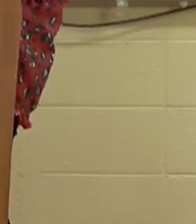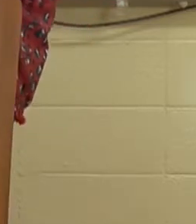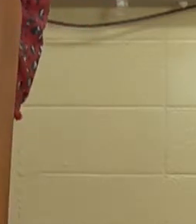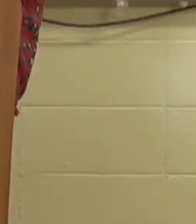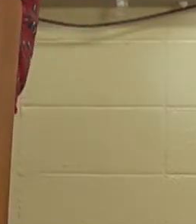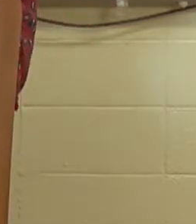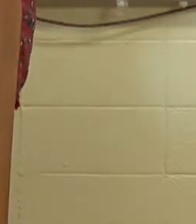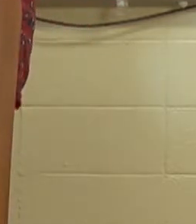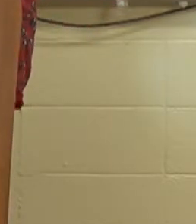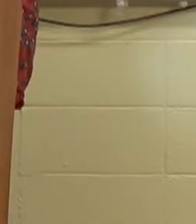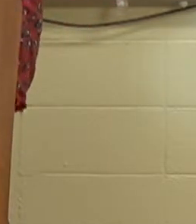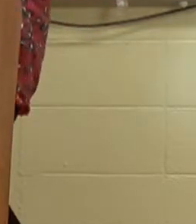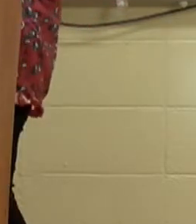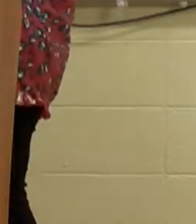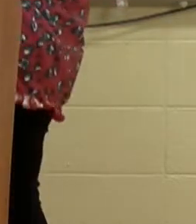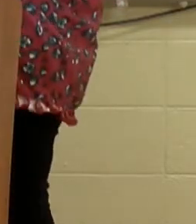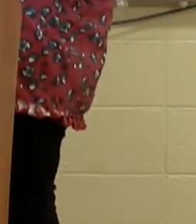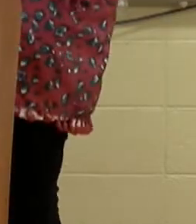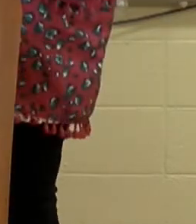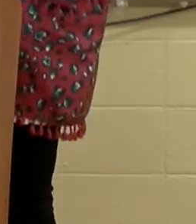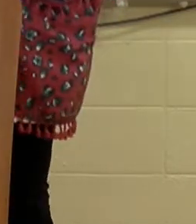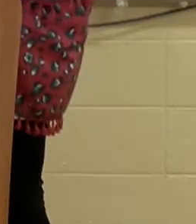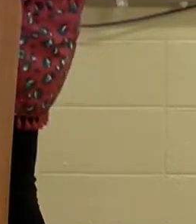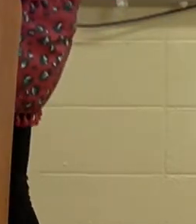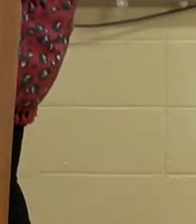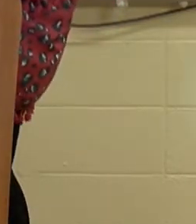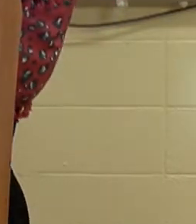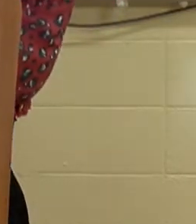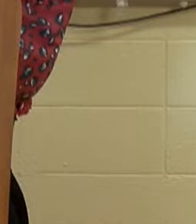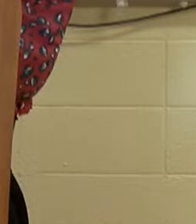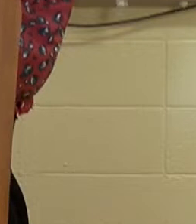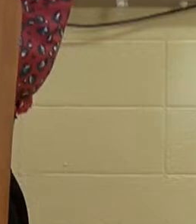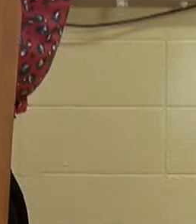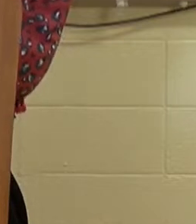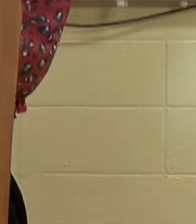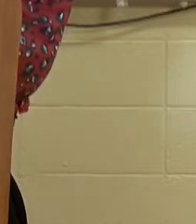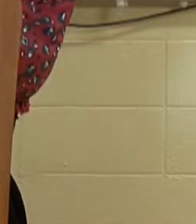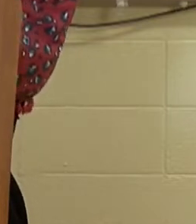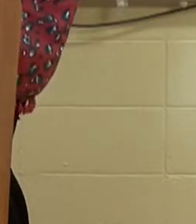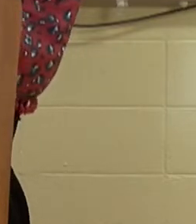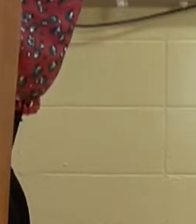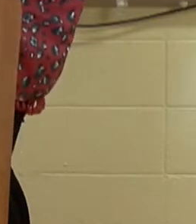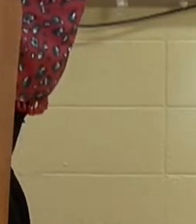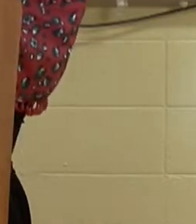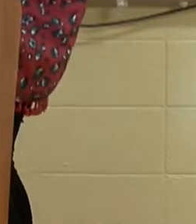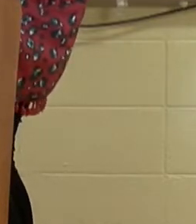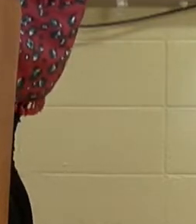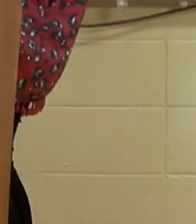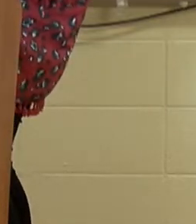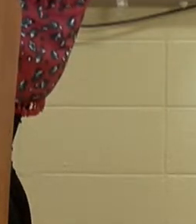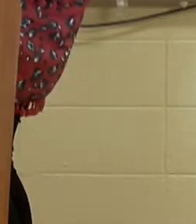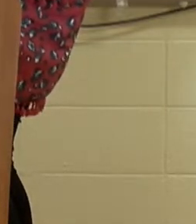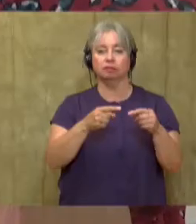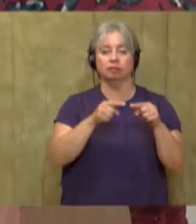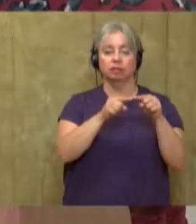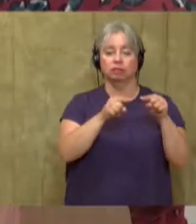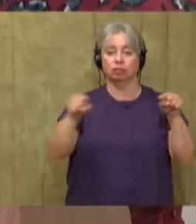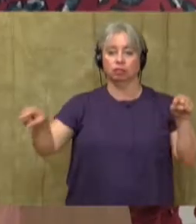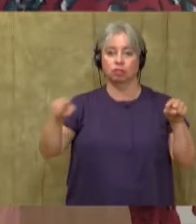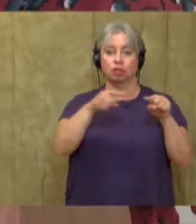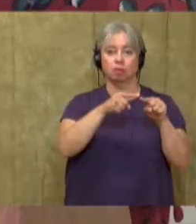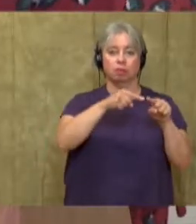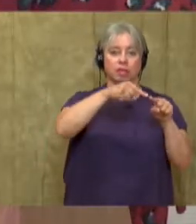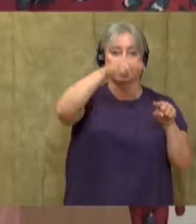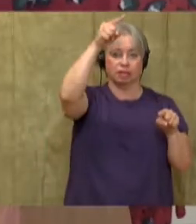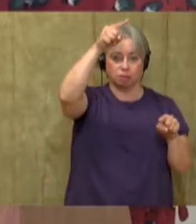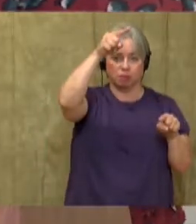data, and it's graphed as ordered pairs on a coordinate plane. If you look right here, I have a coordinate plane kind of sketched out for you. It